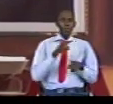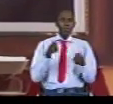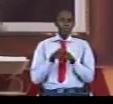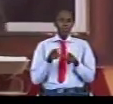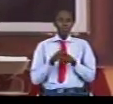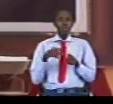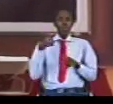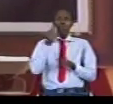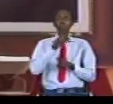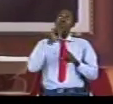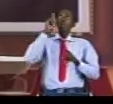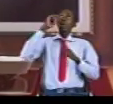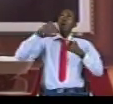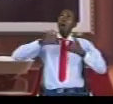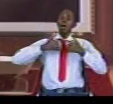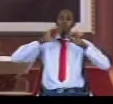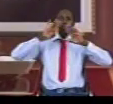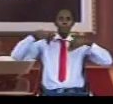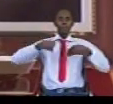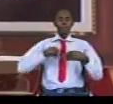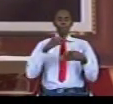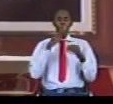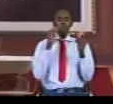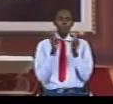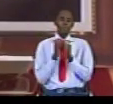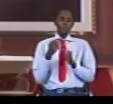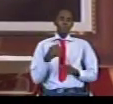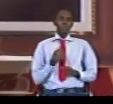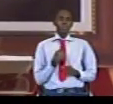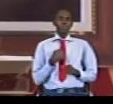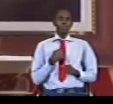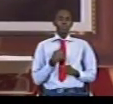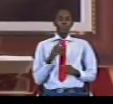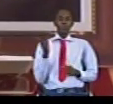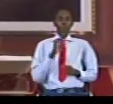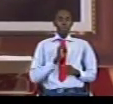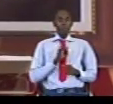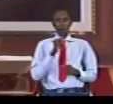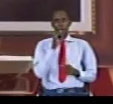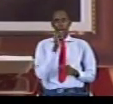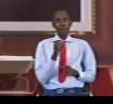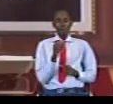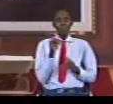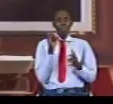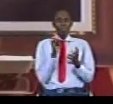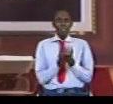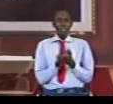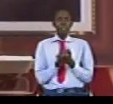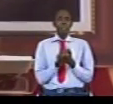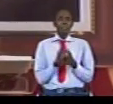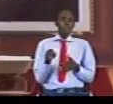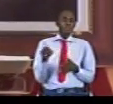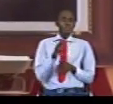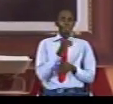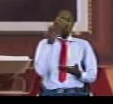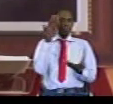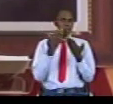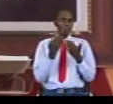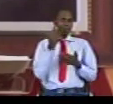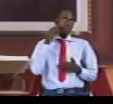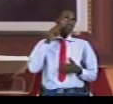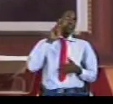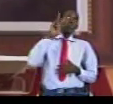hast given me be with me. Amen. Where I am, that they may behold my